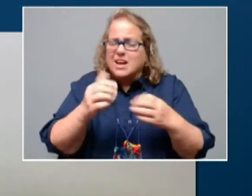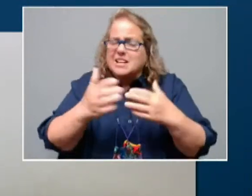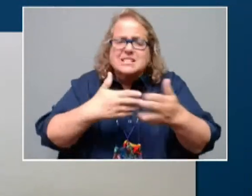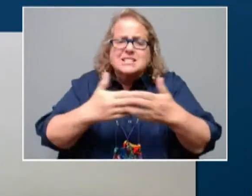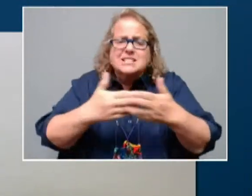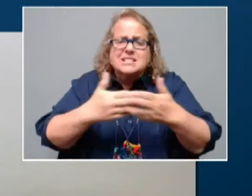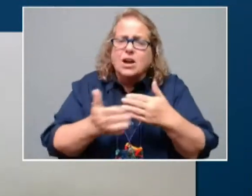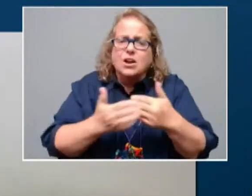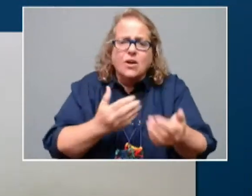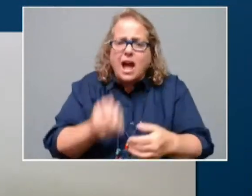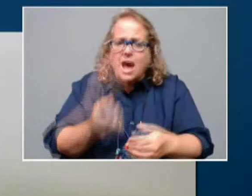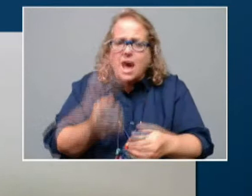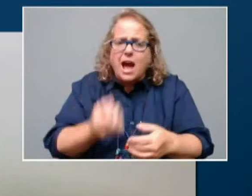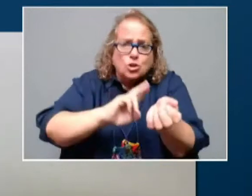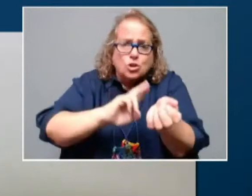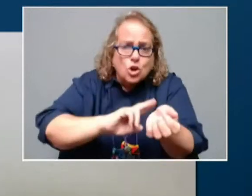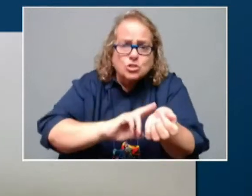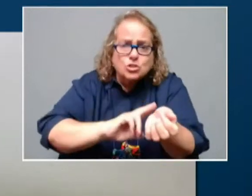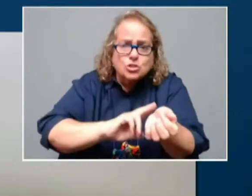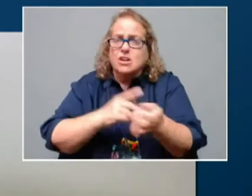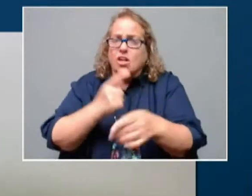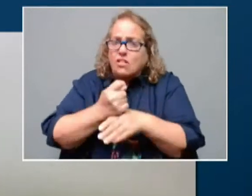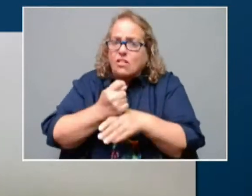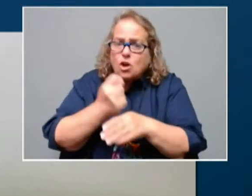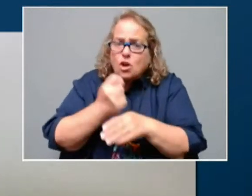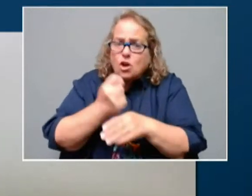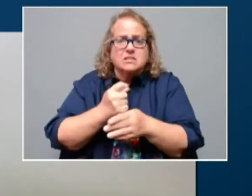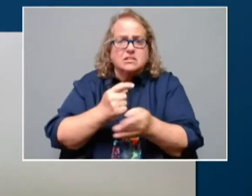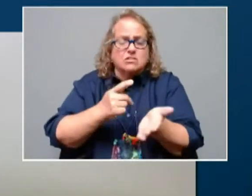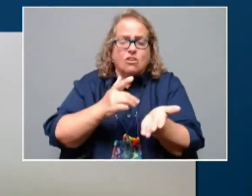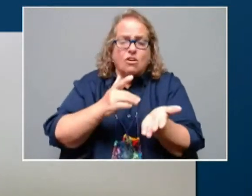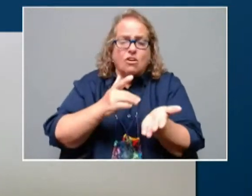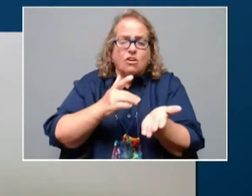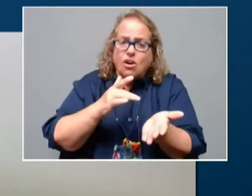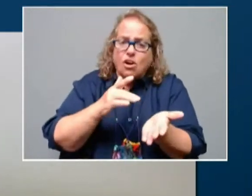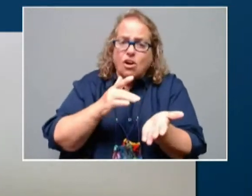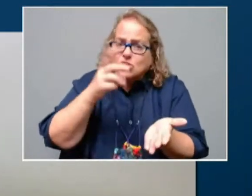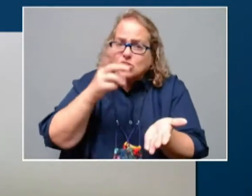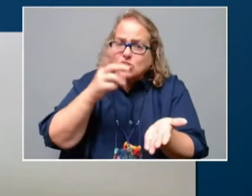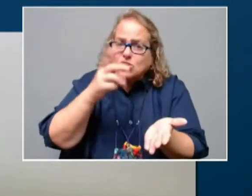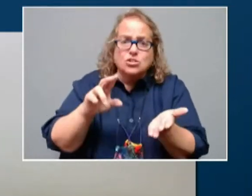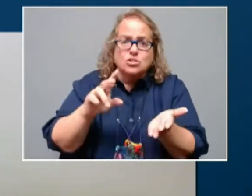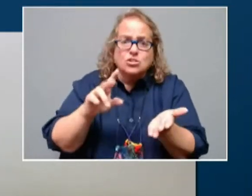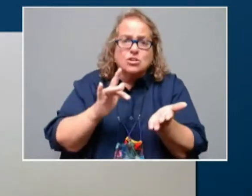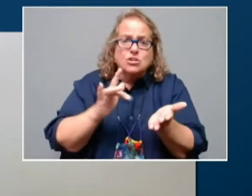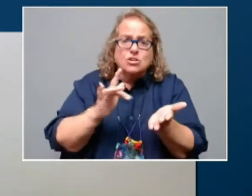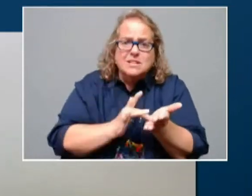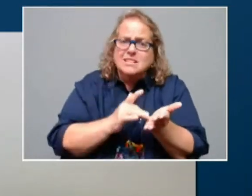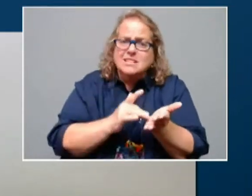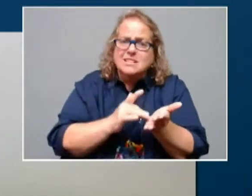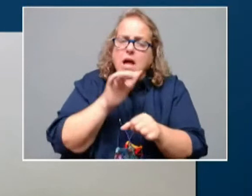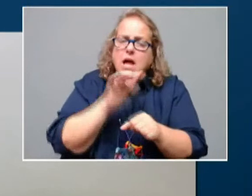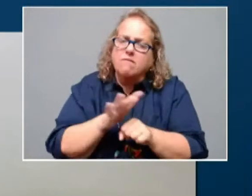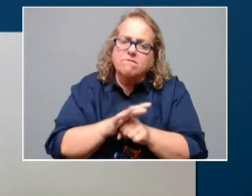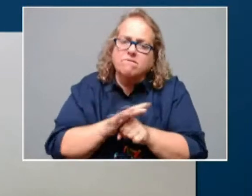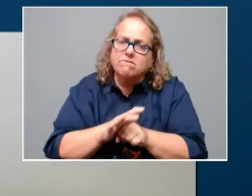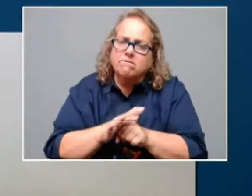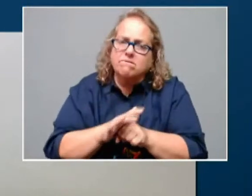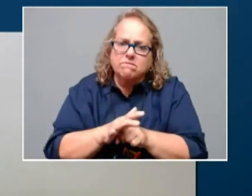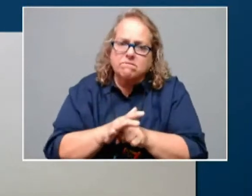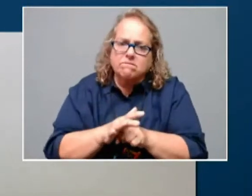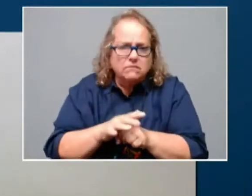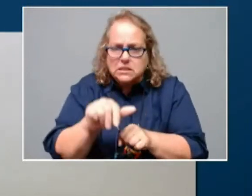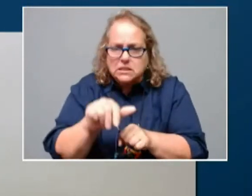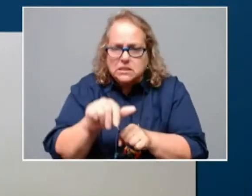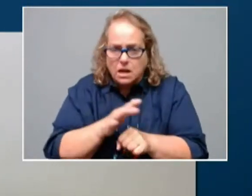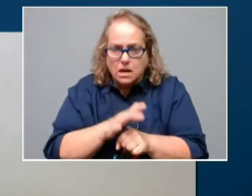or physicians or pharmacists or anything else we have. It's just not going to be enough. I really think